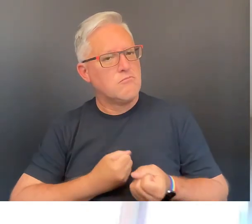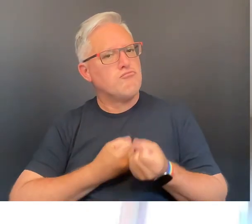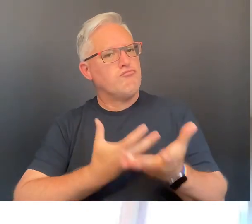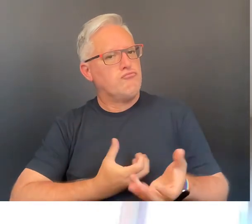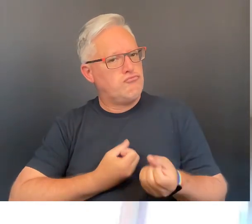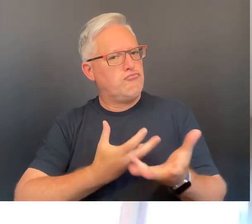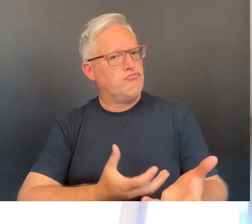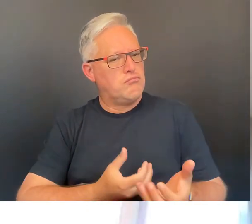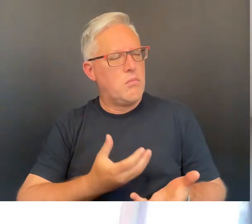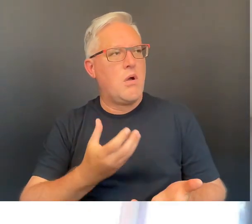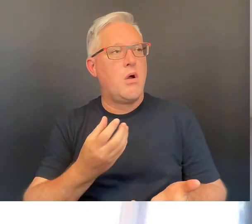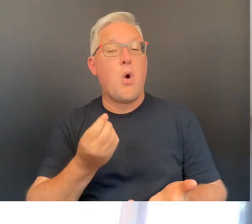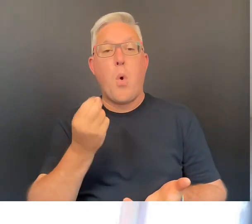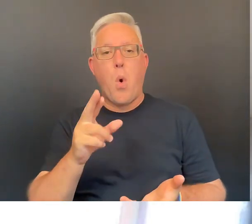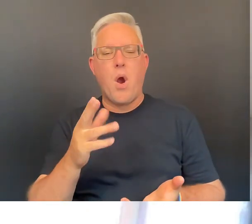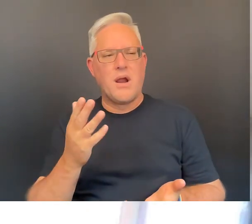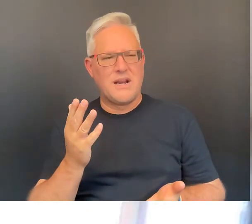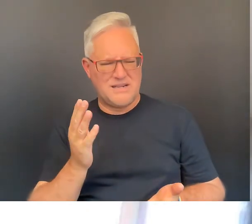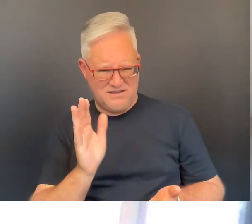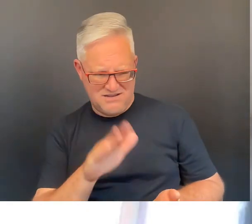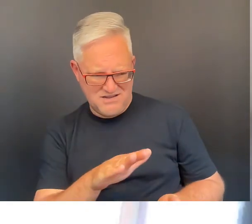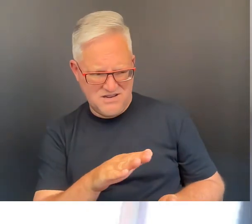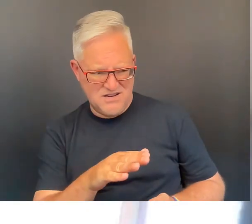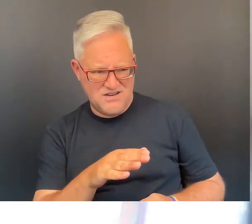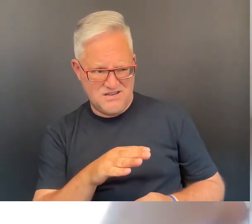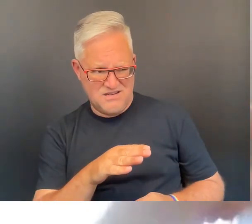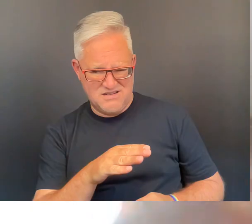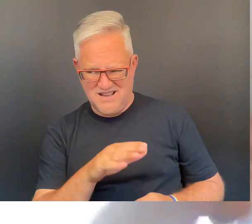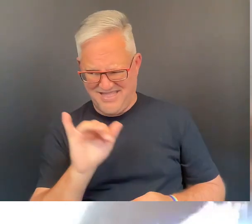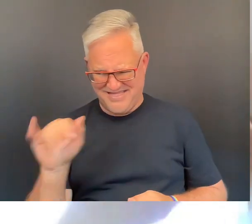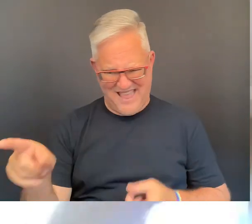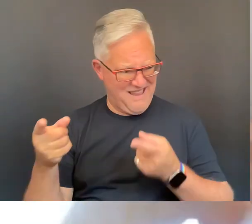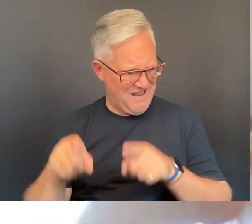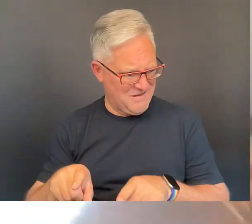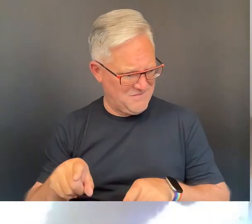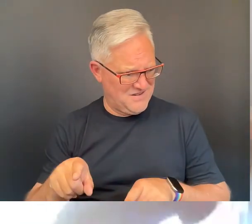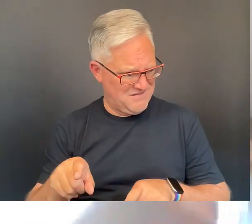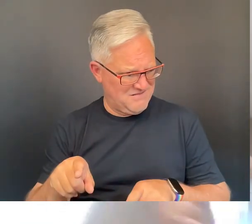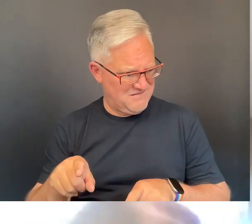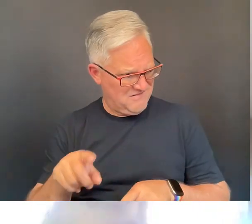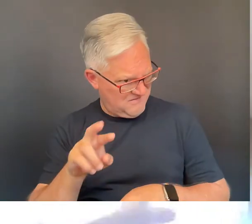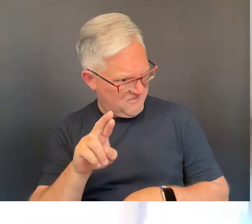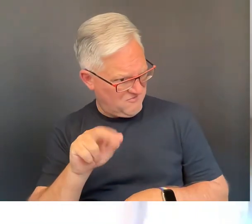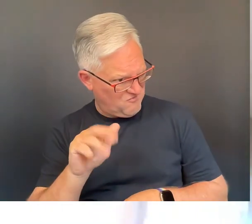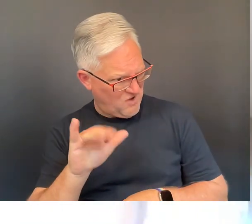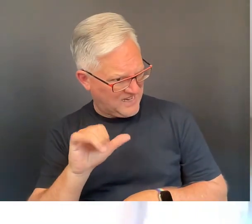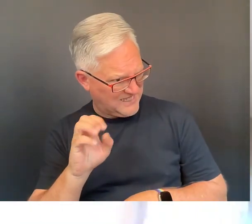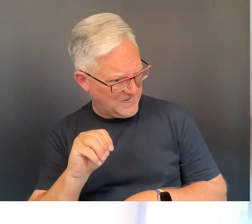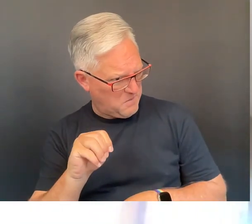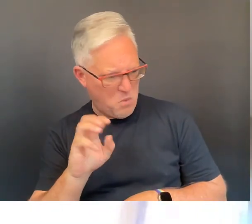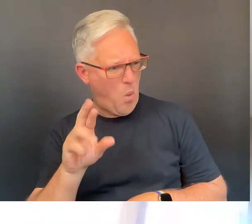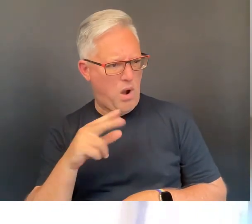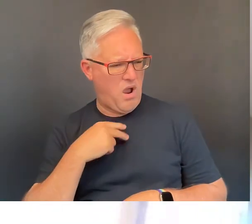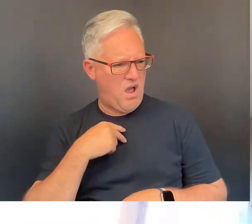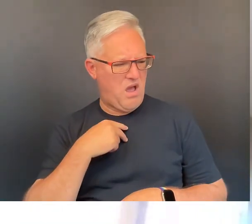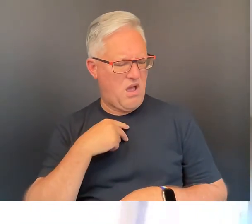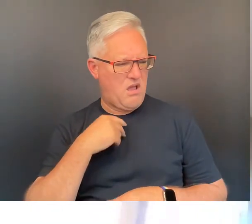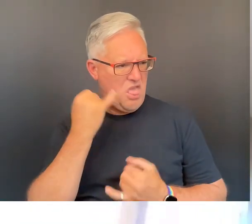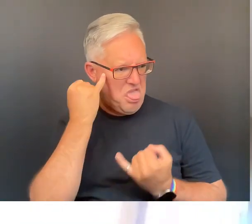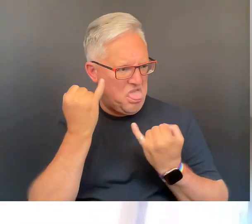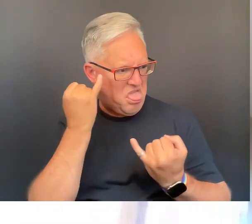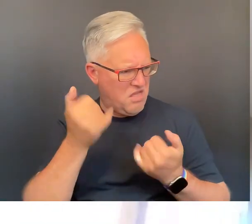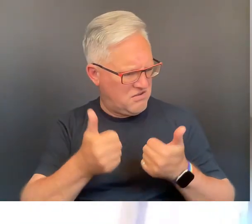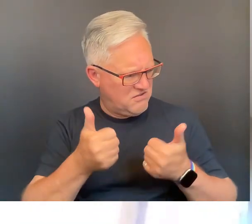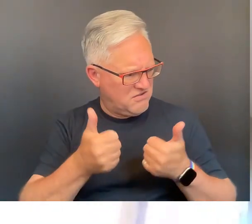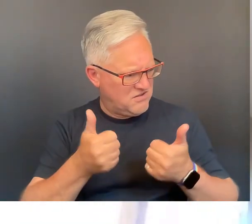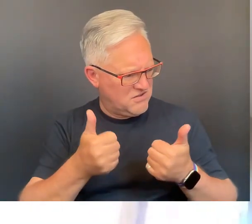to say, hey, did you think that was racism, or am I just like thinking this too much?